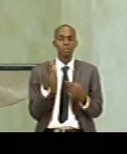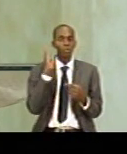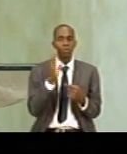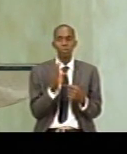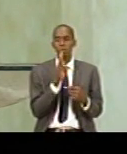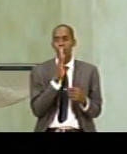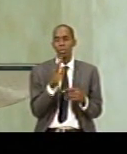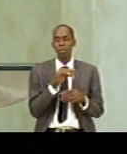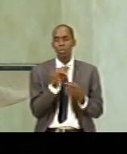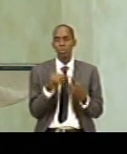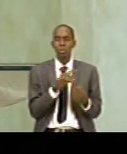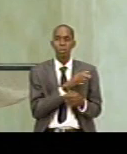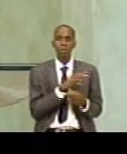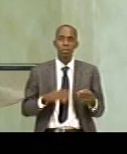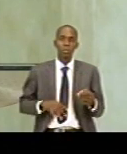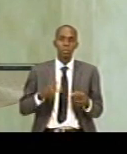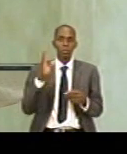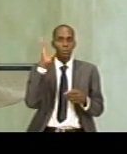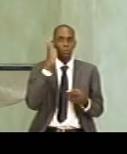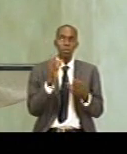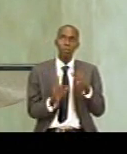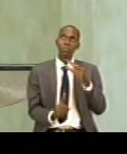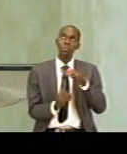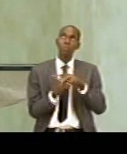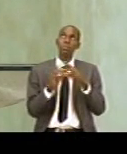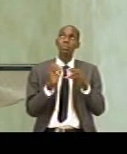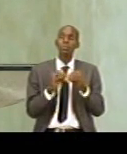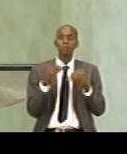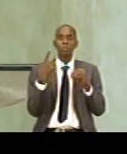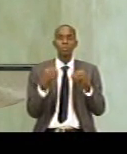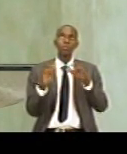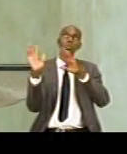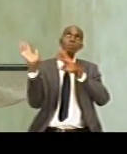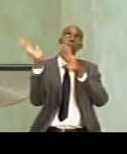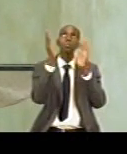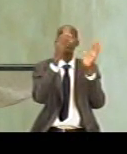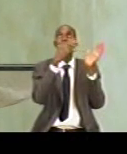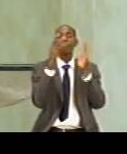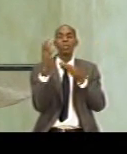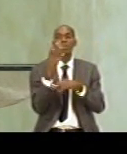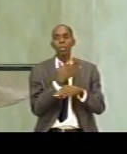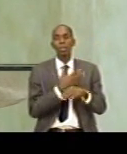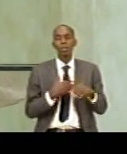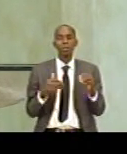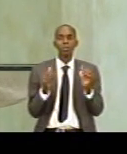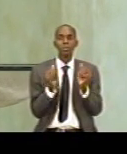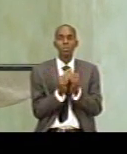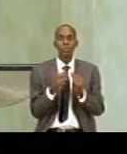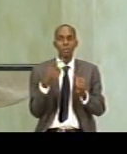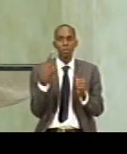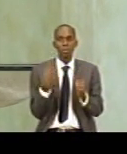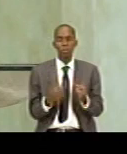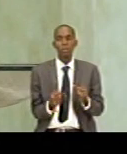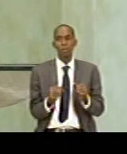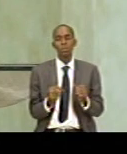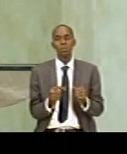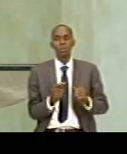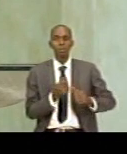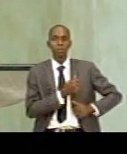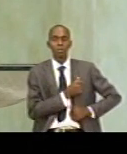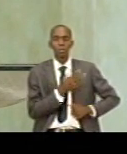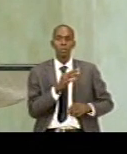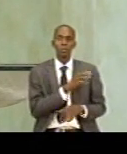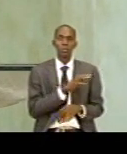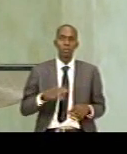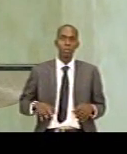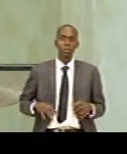air at the trump of God. That means Christ will not be visible